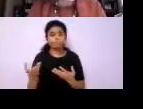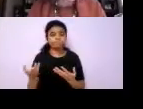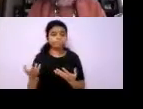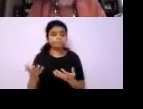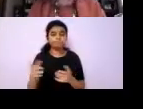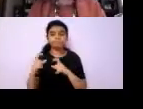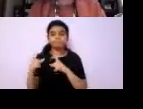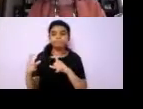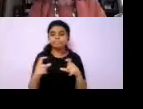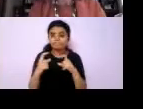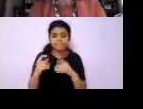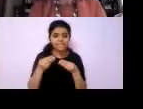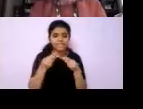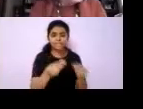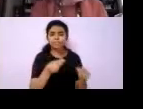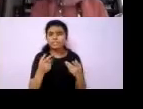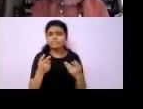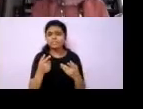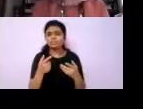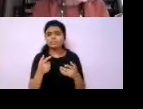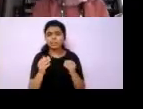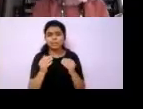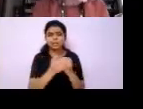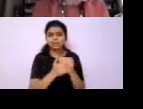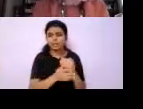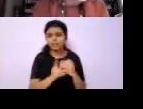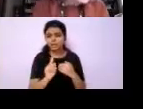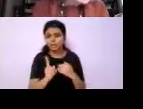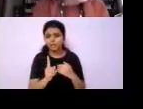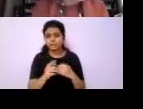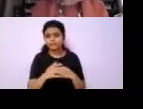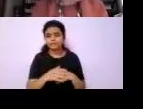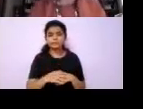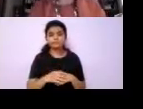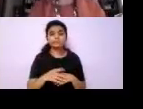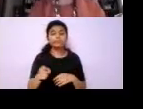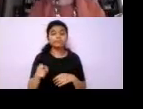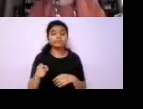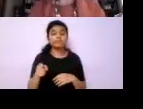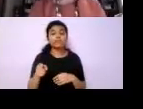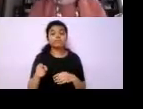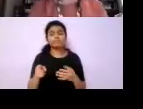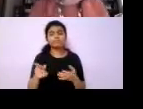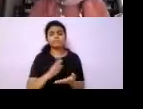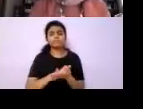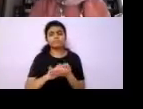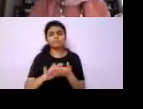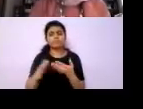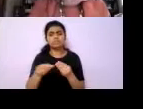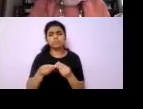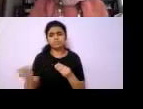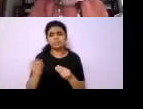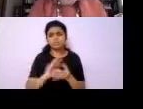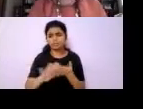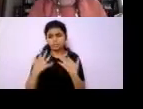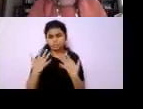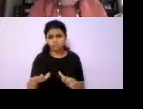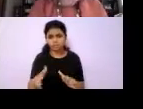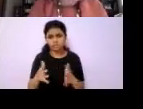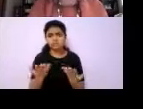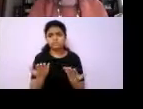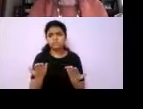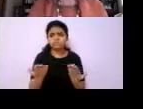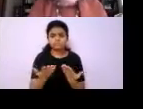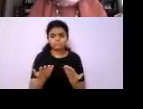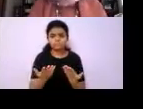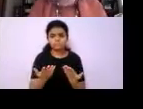for. Note that if we take that as the ultimate end, then insofar as